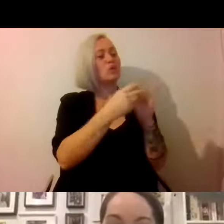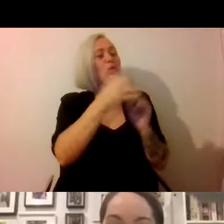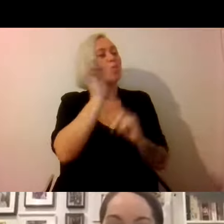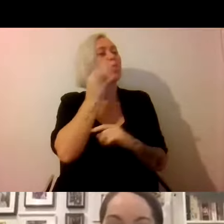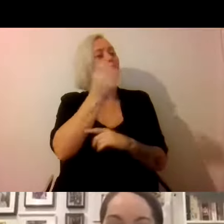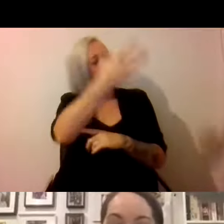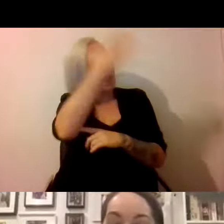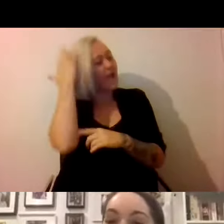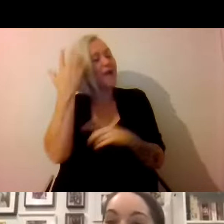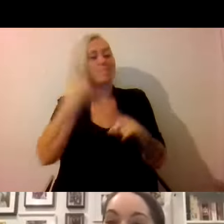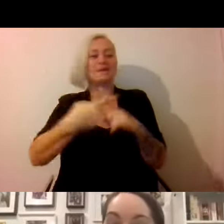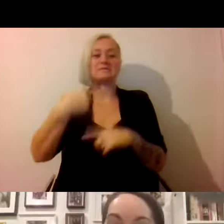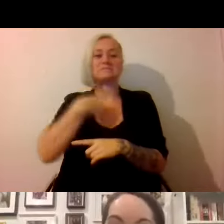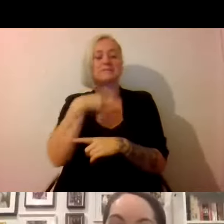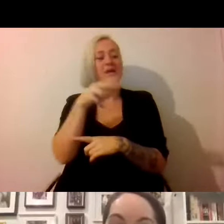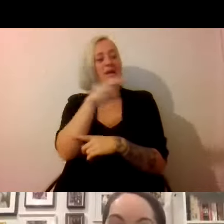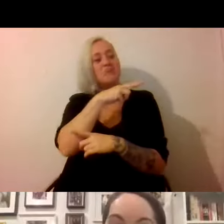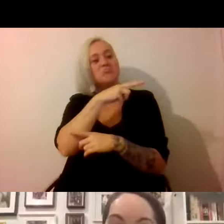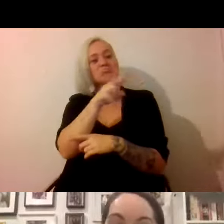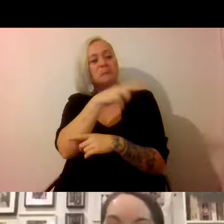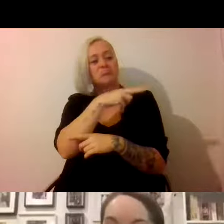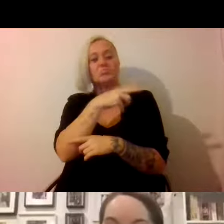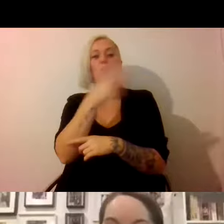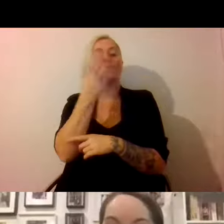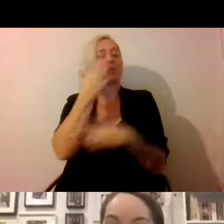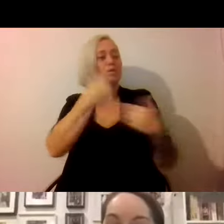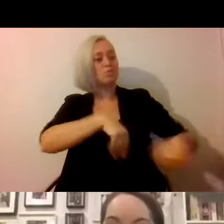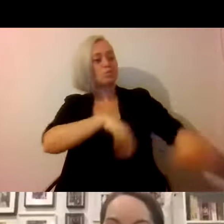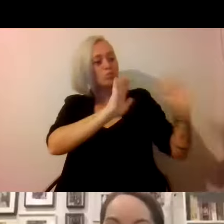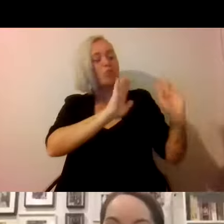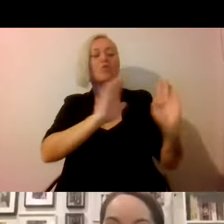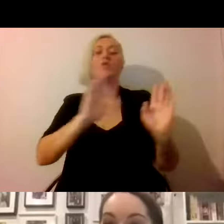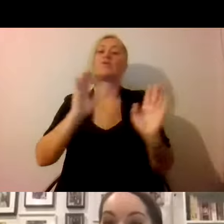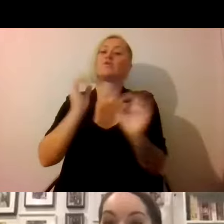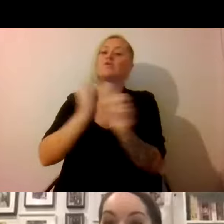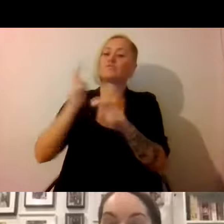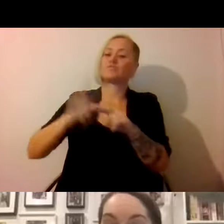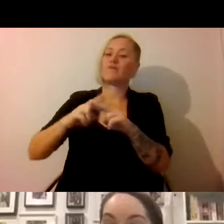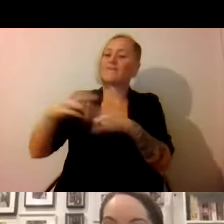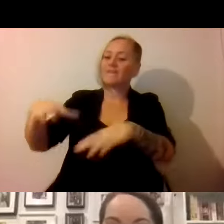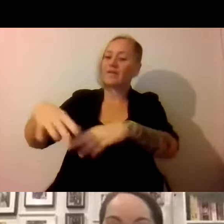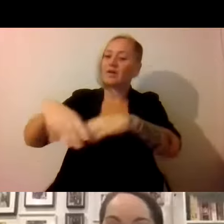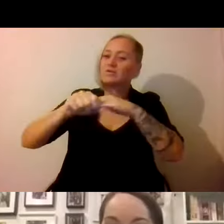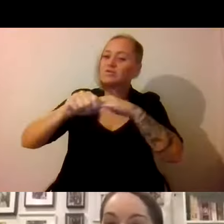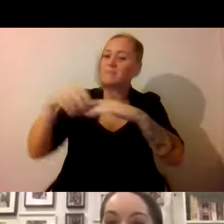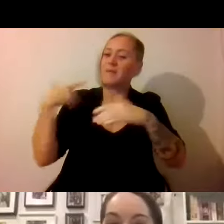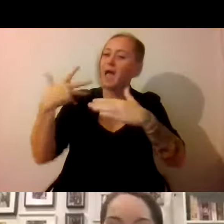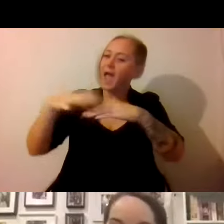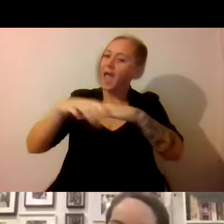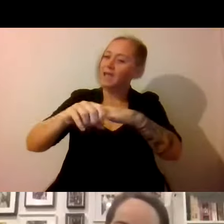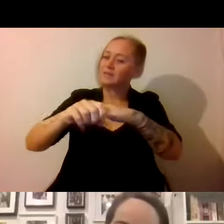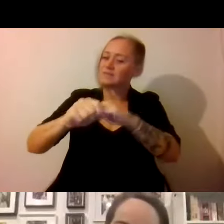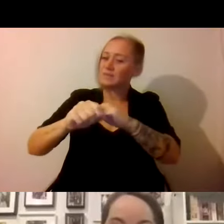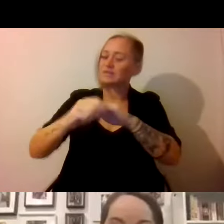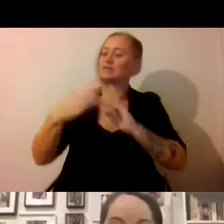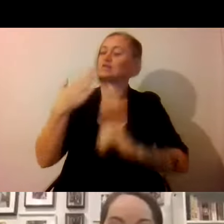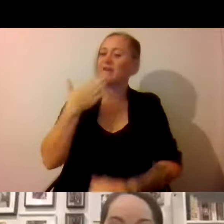bedside. Once we were left alone, Grandpa took hold of my fingers by way of thanks and squeezed them tight.